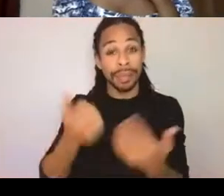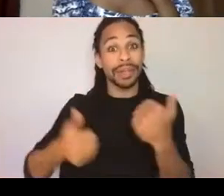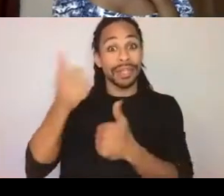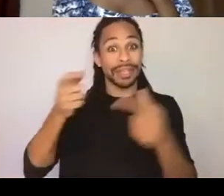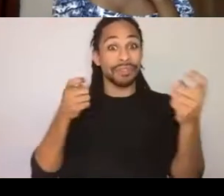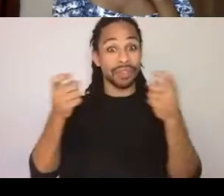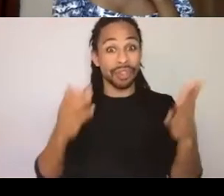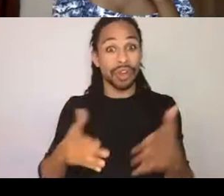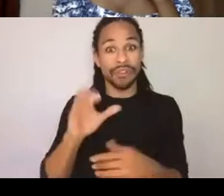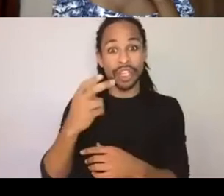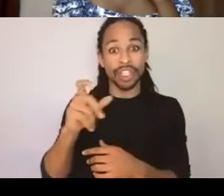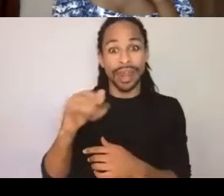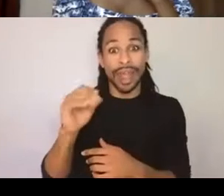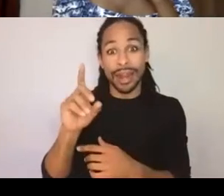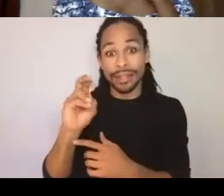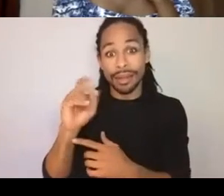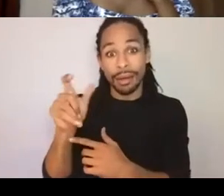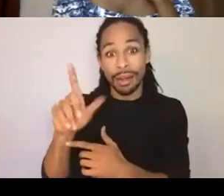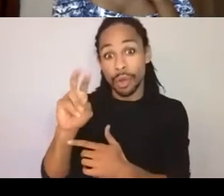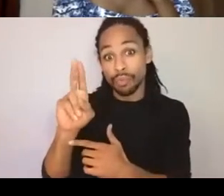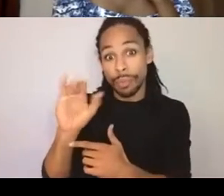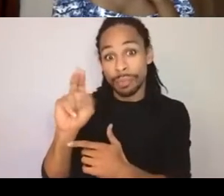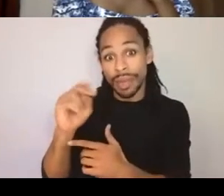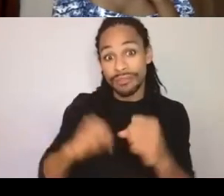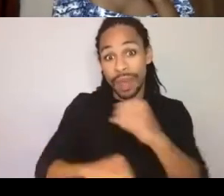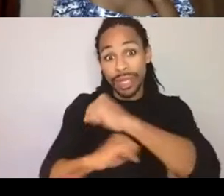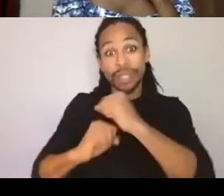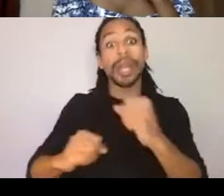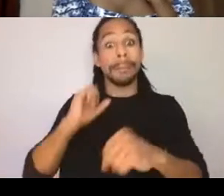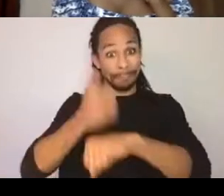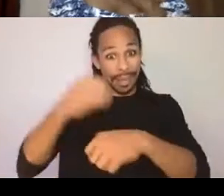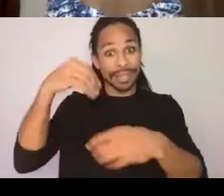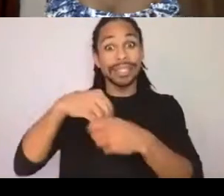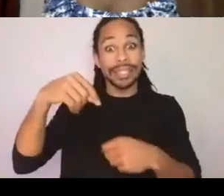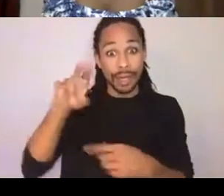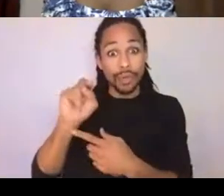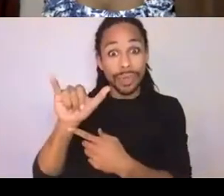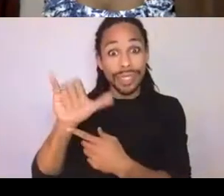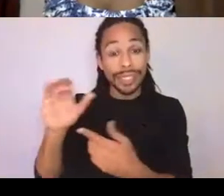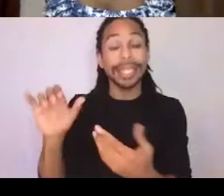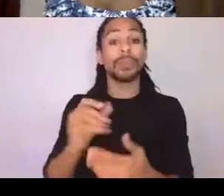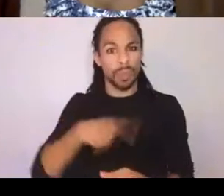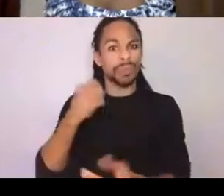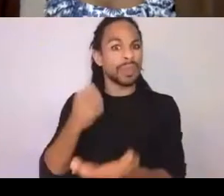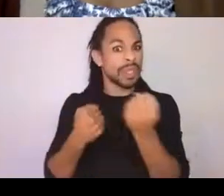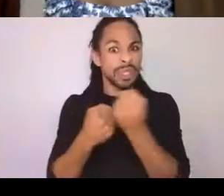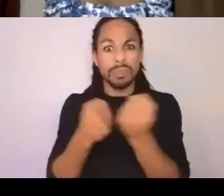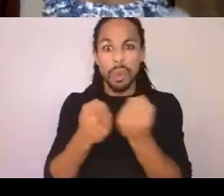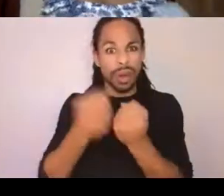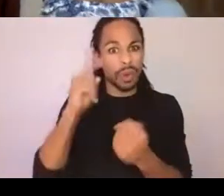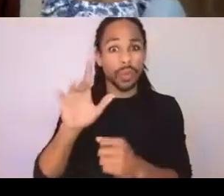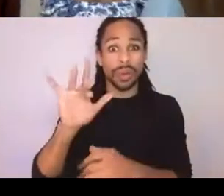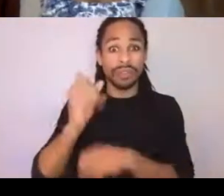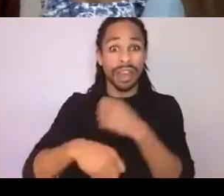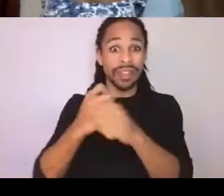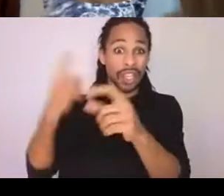Rubin Foundation based in New York City, where we've supported art and social justice through grant making for the last 25 years. And since